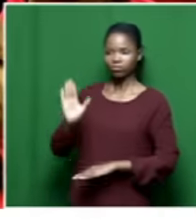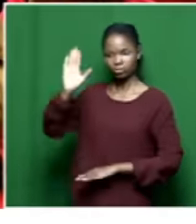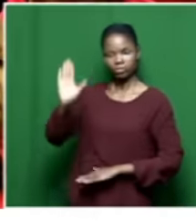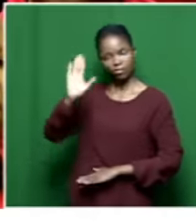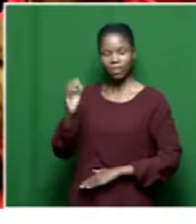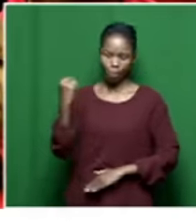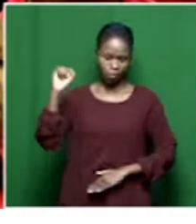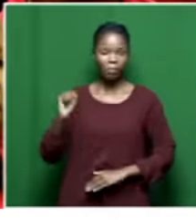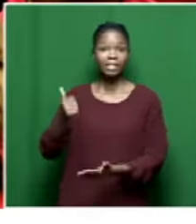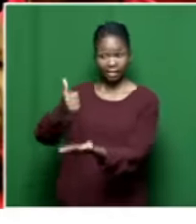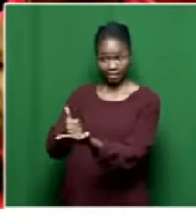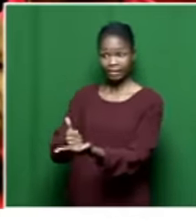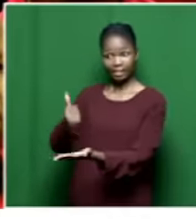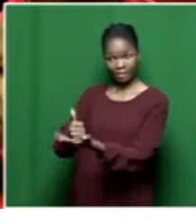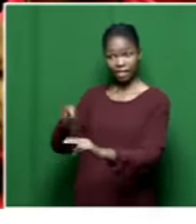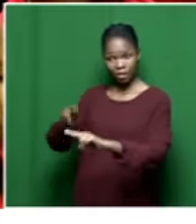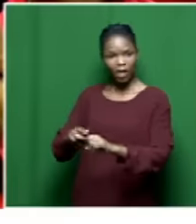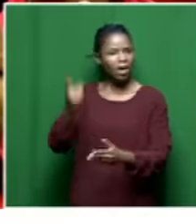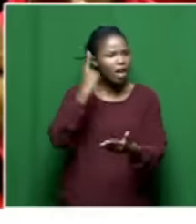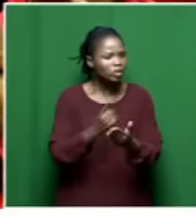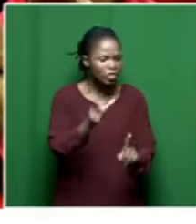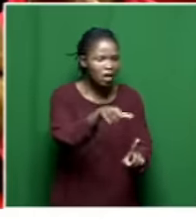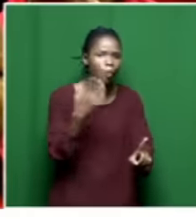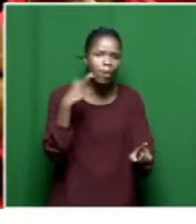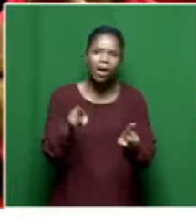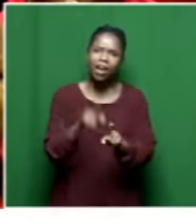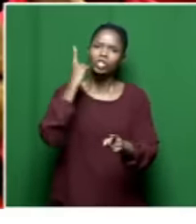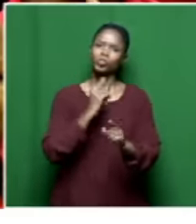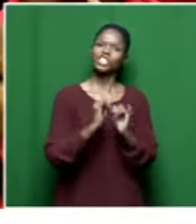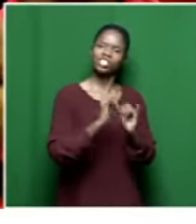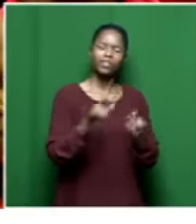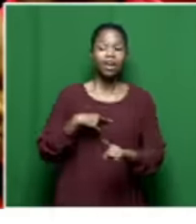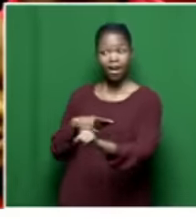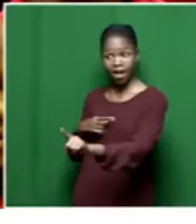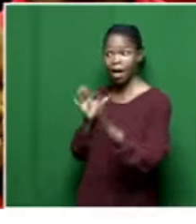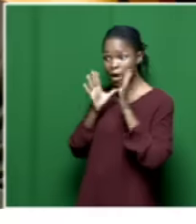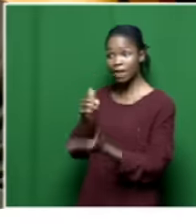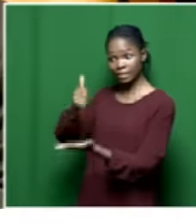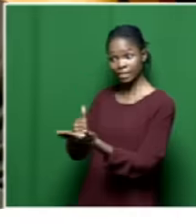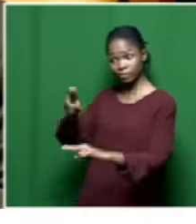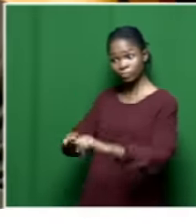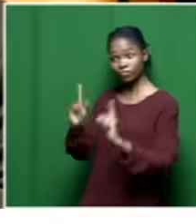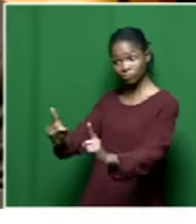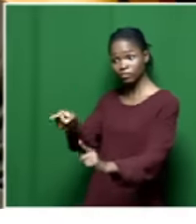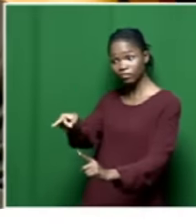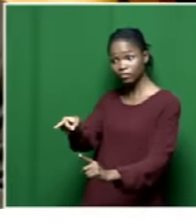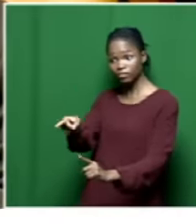recognize you. Please take your seat. The clerk had interview last week. Honorable Malema, I did not recognize you. Please take your seat.